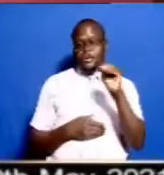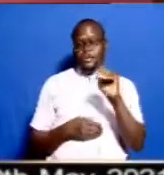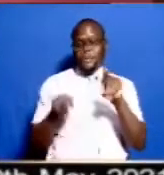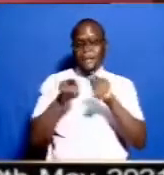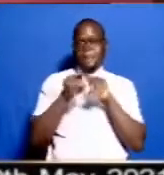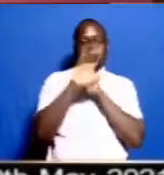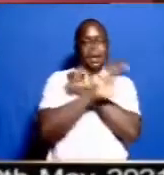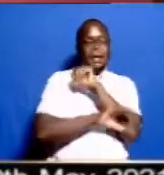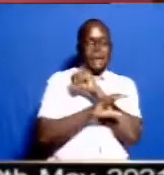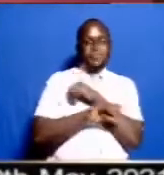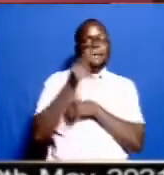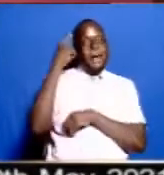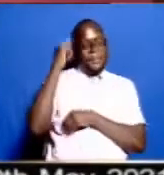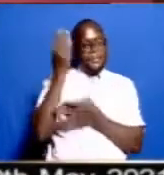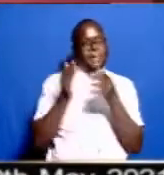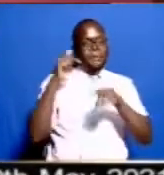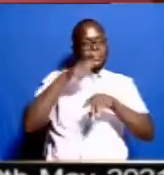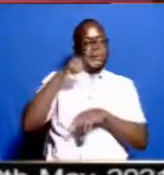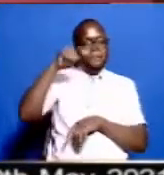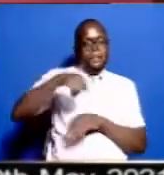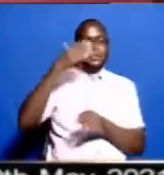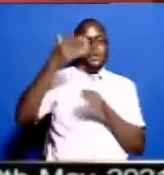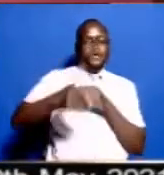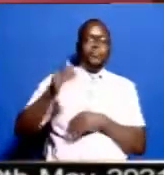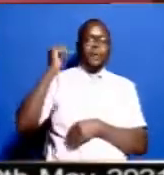country, I think sometimes we have to stop